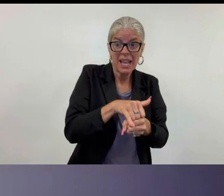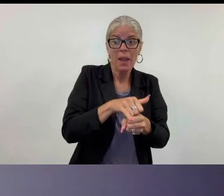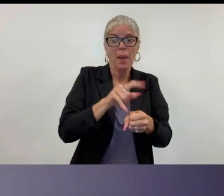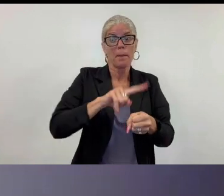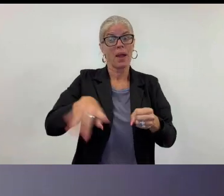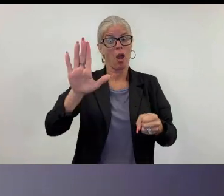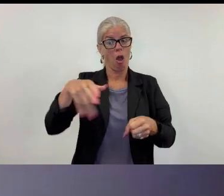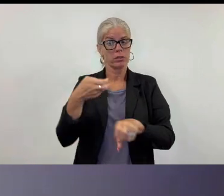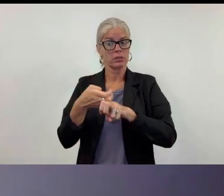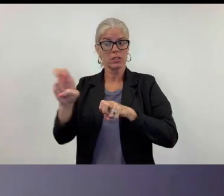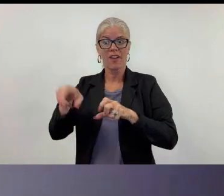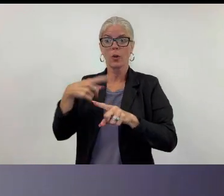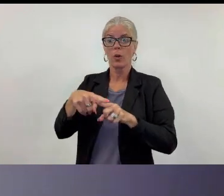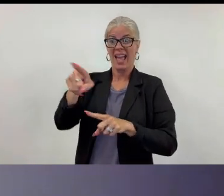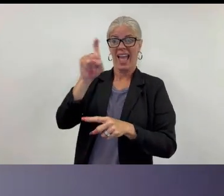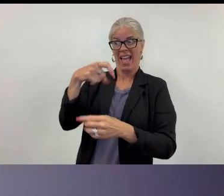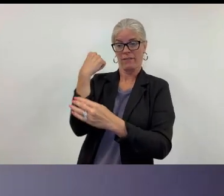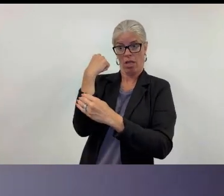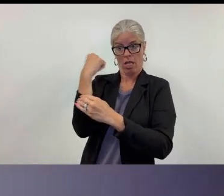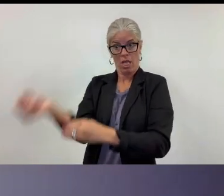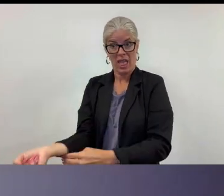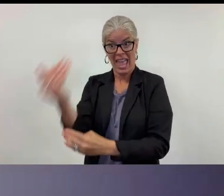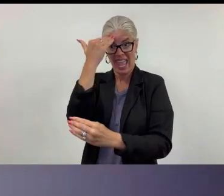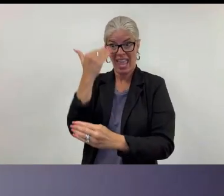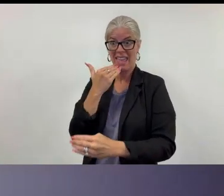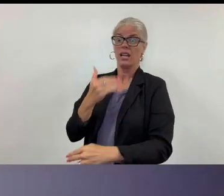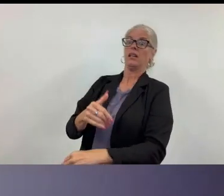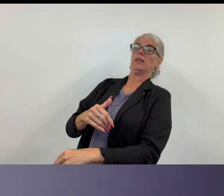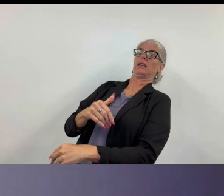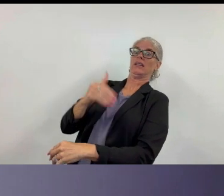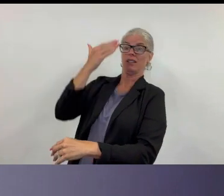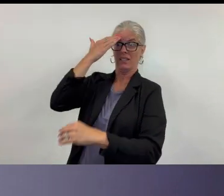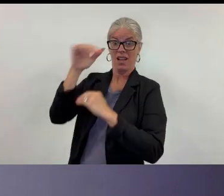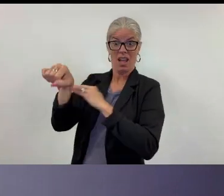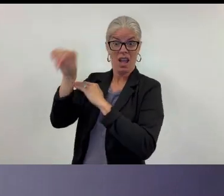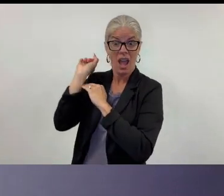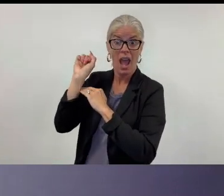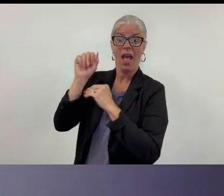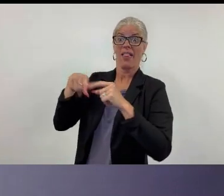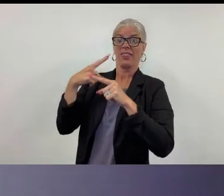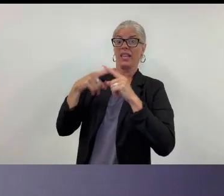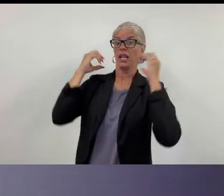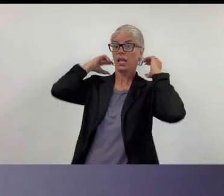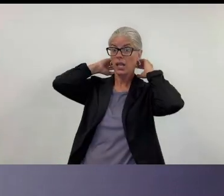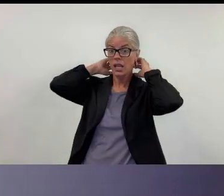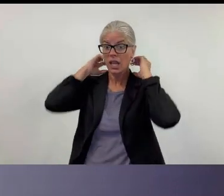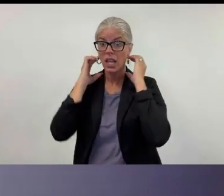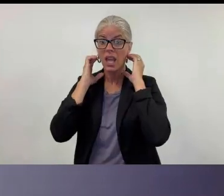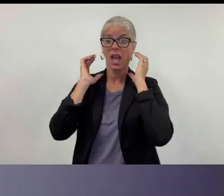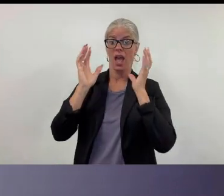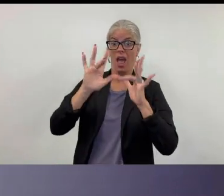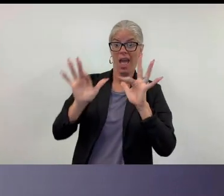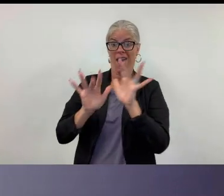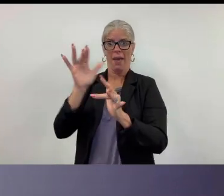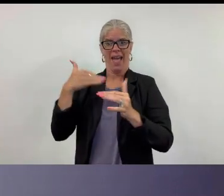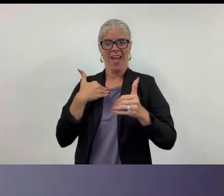head back, that can be a challenge because you have, you don't have the chair and the headrest and all that. But it's a trade-off of getting